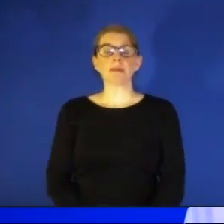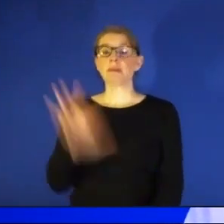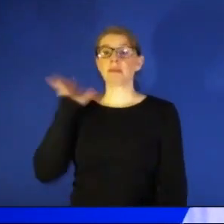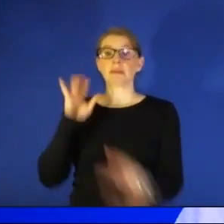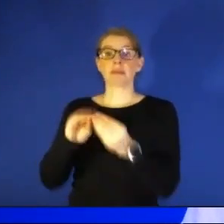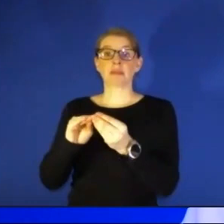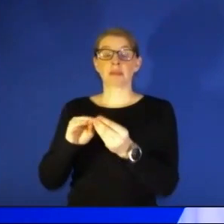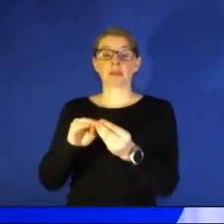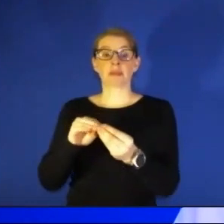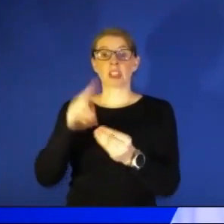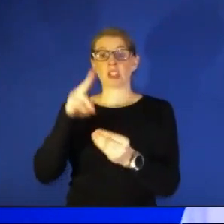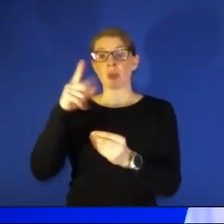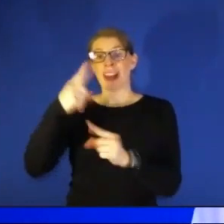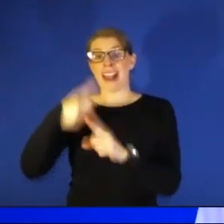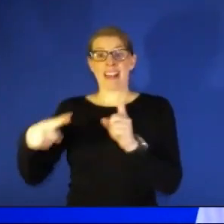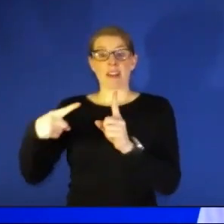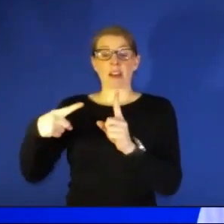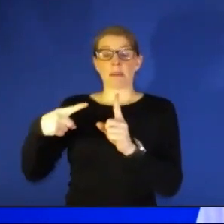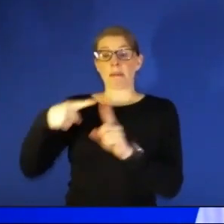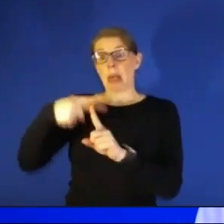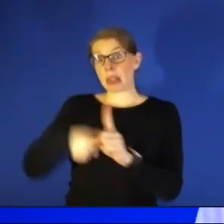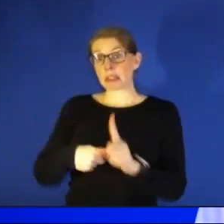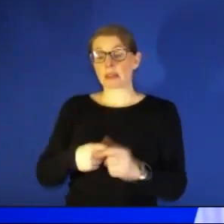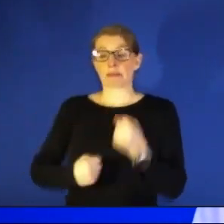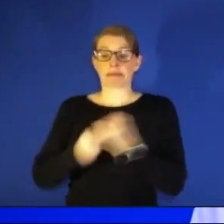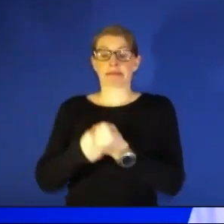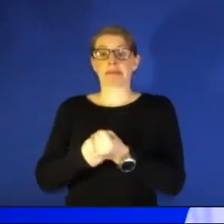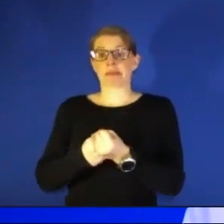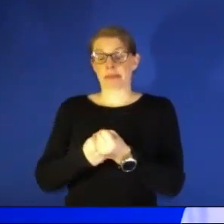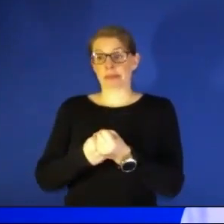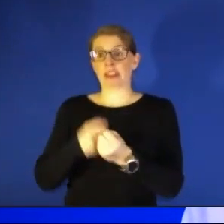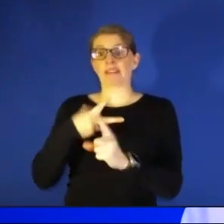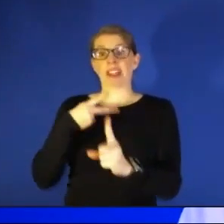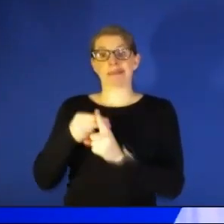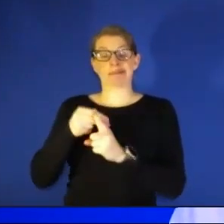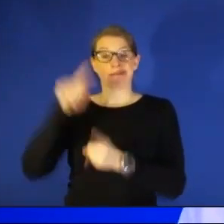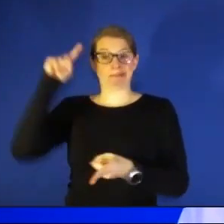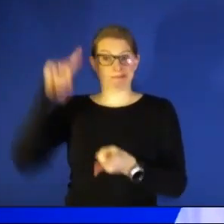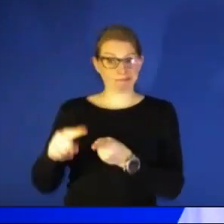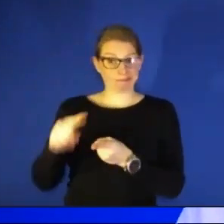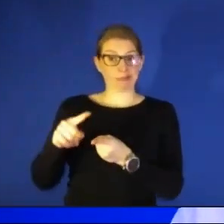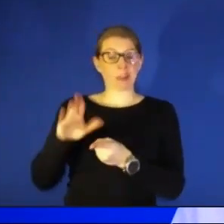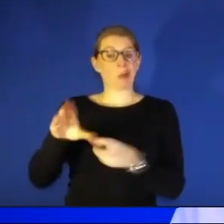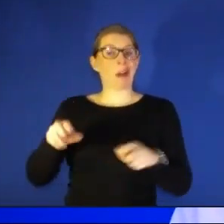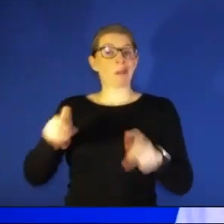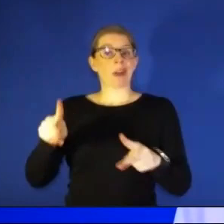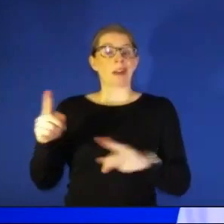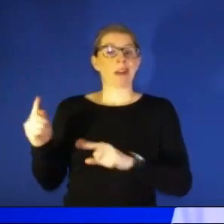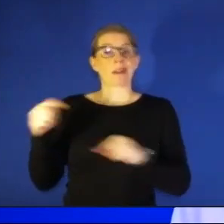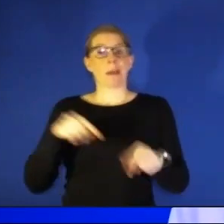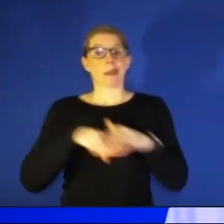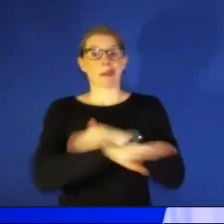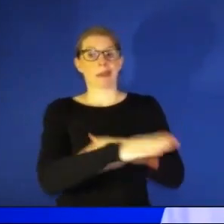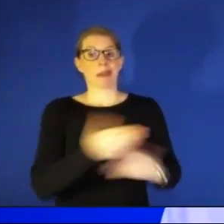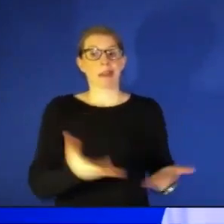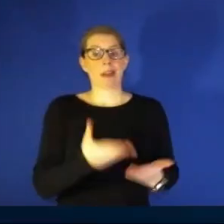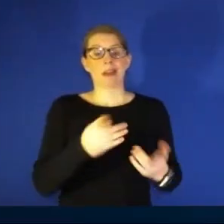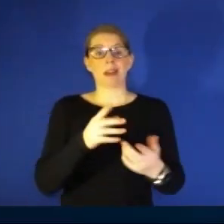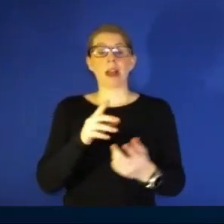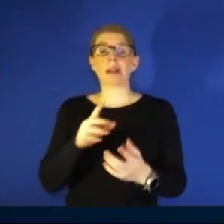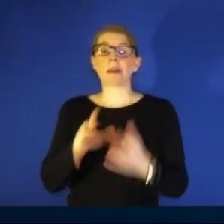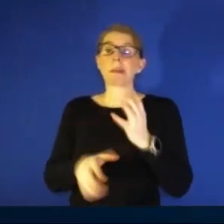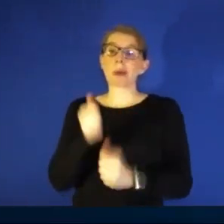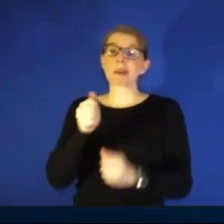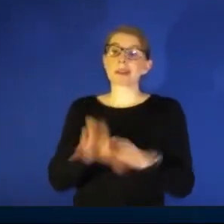months, continue to support the fact that vaccination significantly reduces your chance of coming here and, most importantly, dying. Yeah, that speaks